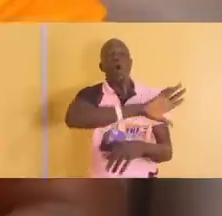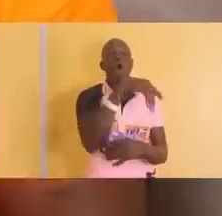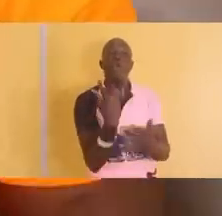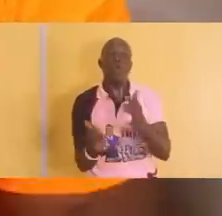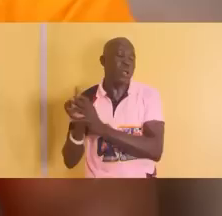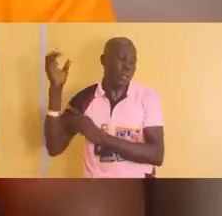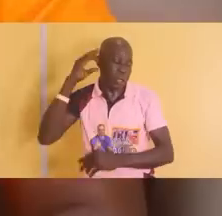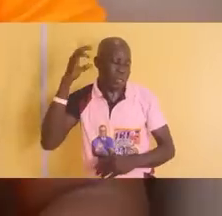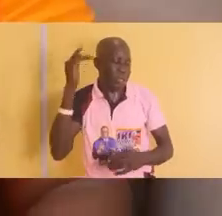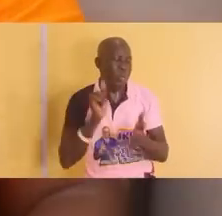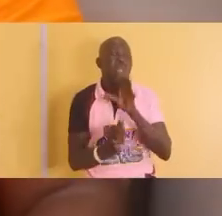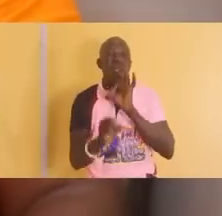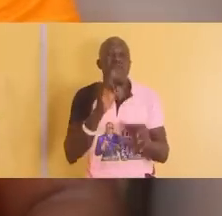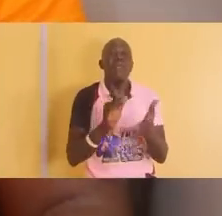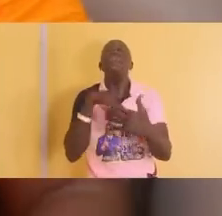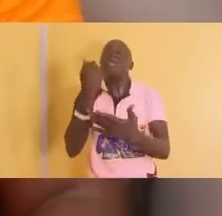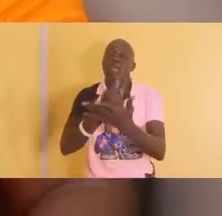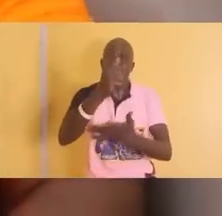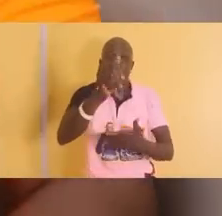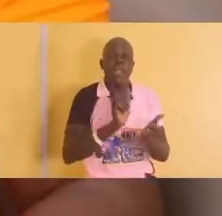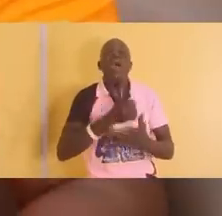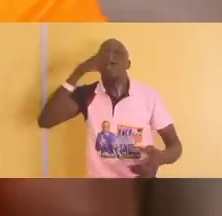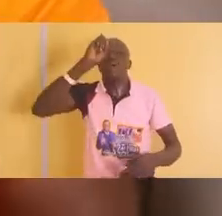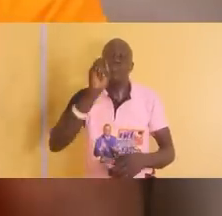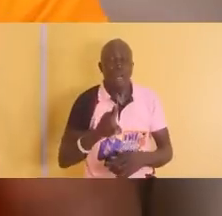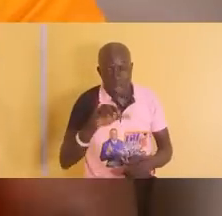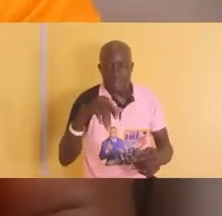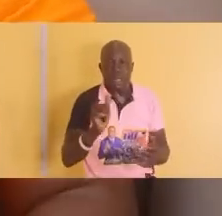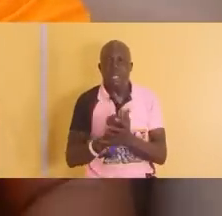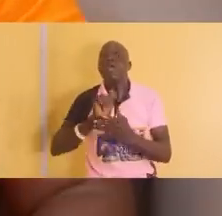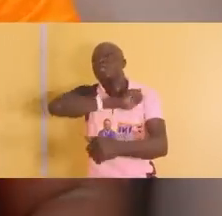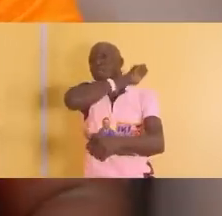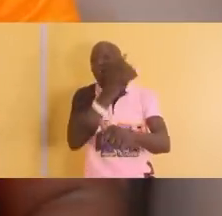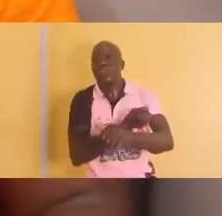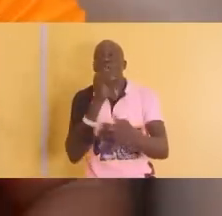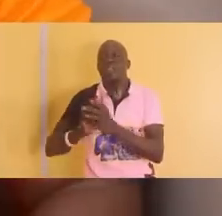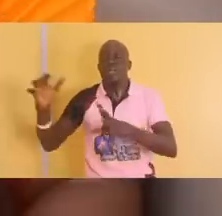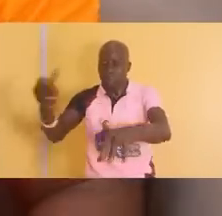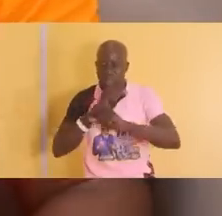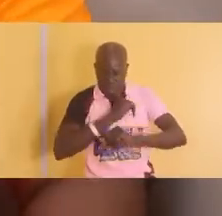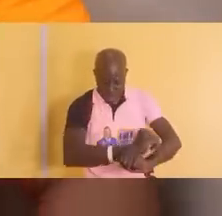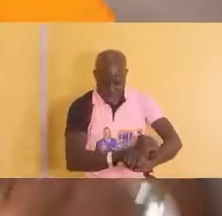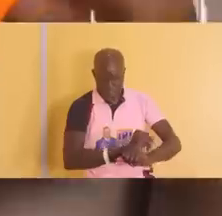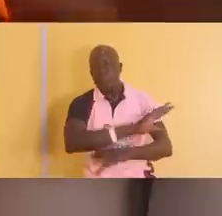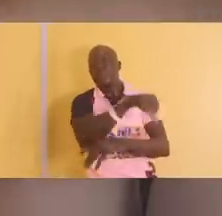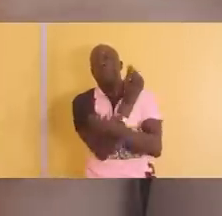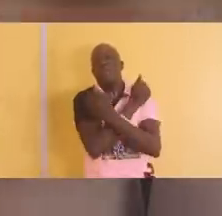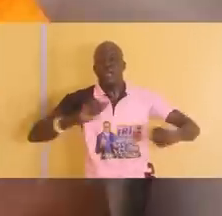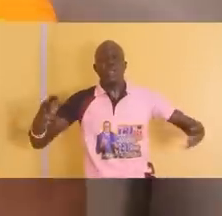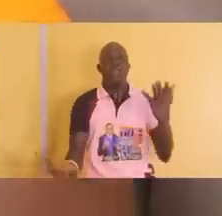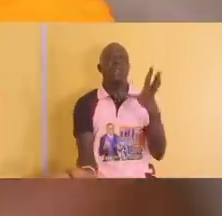Christ. Everyone that might listen to me. You can say amen. I command now that. The father that bind